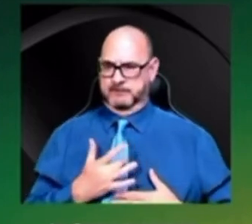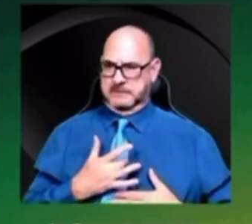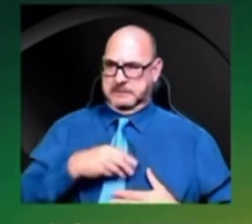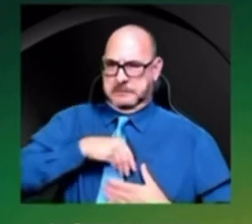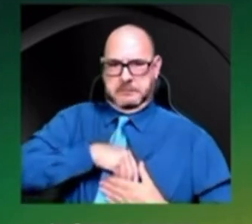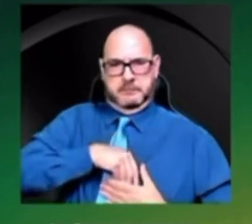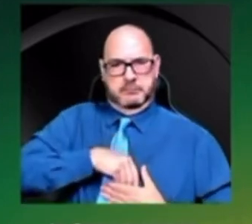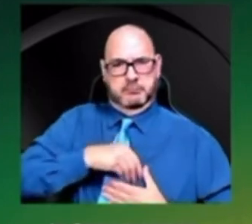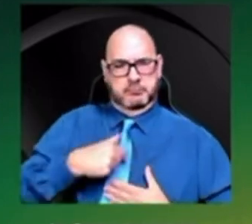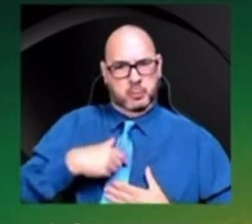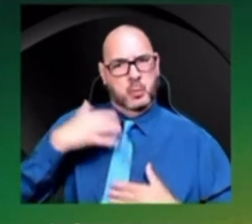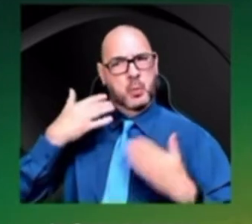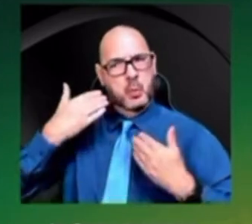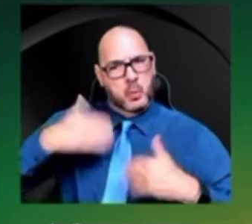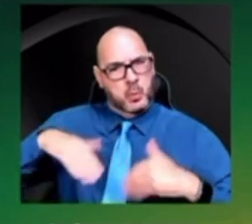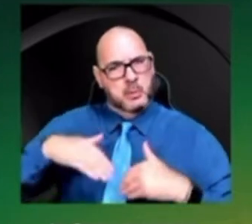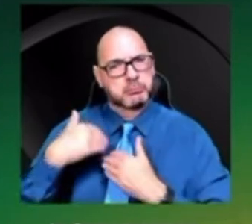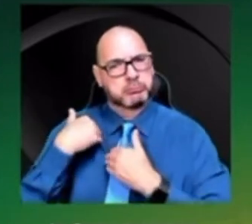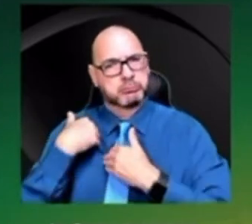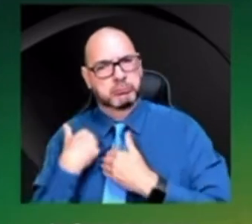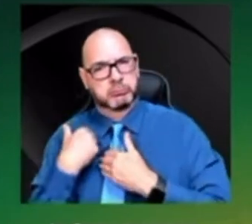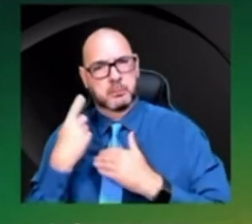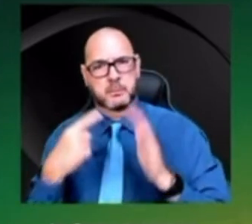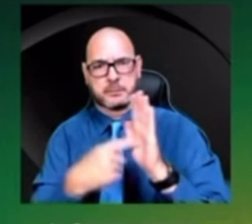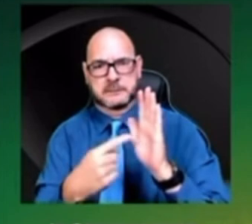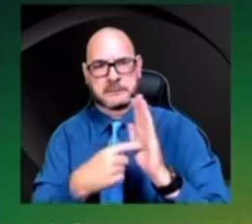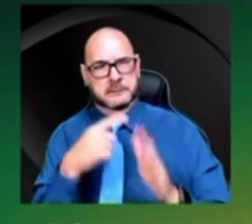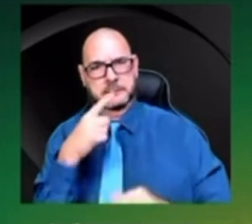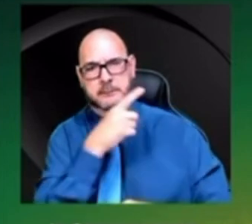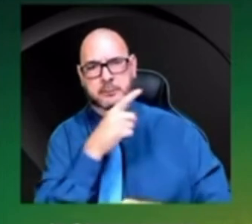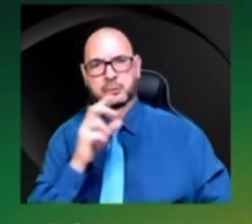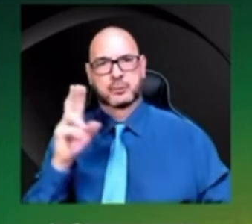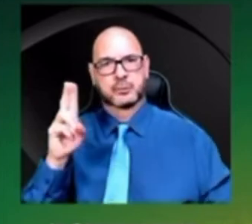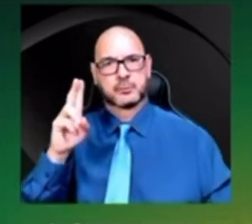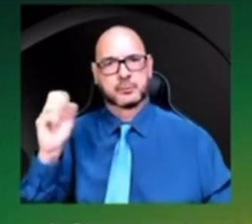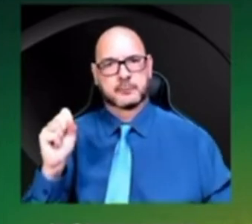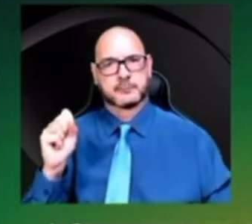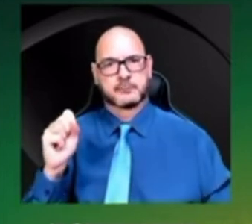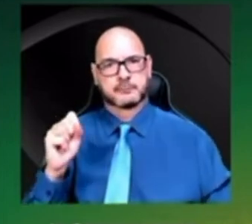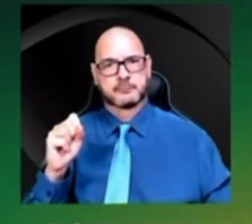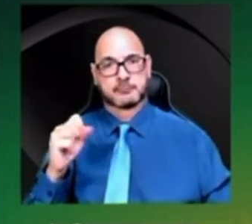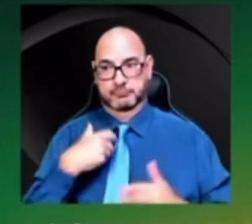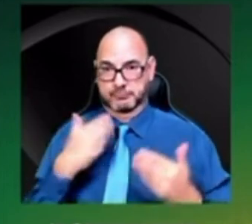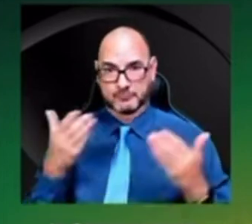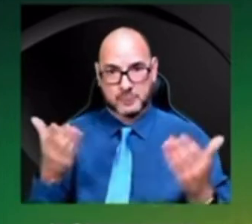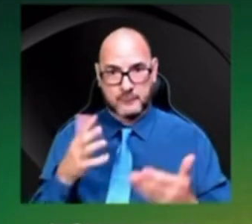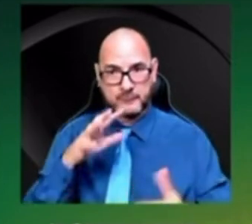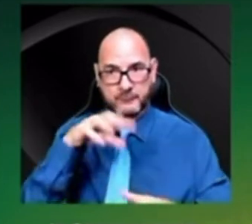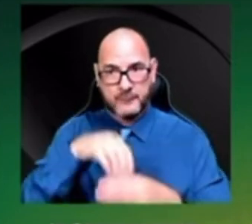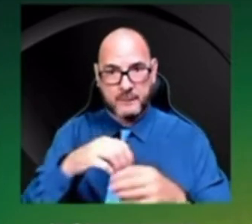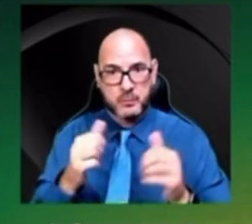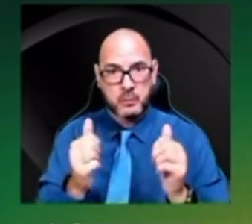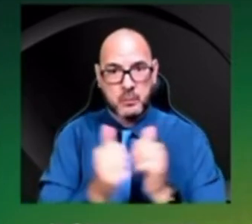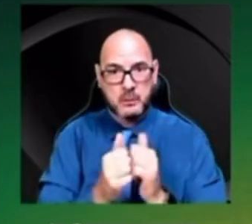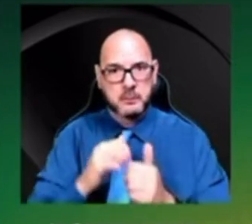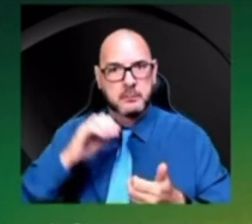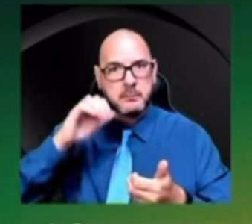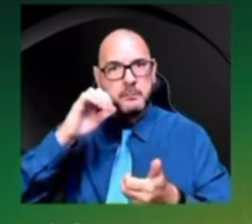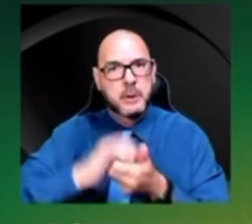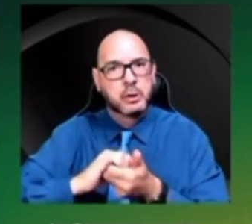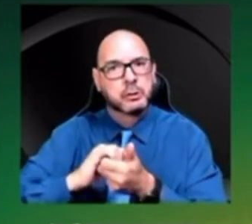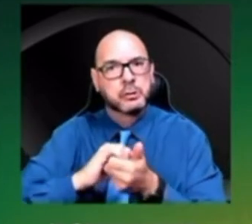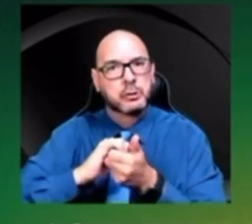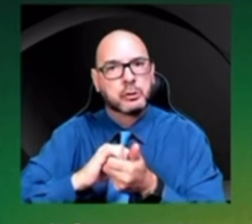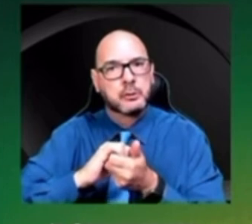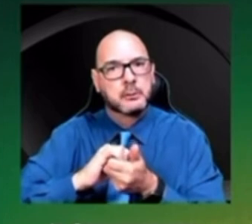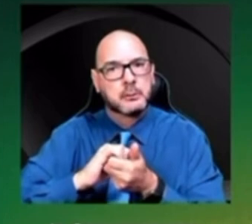Zambia's, Tanzania's, and Ghana's heads of state during her three-leg journey. If the influence of other foreign powers loomed over